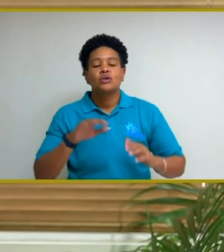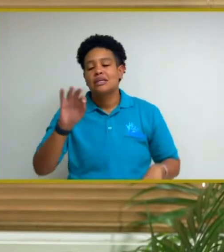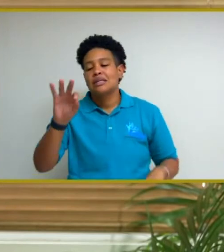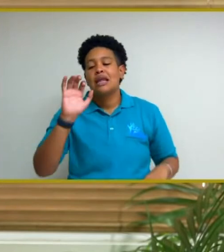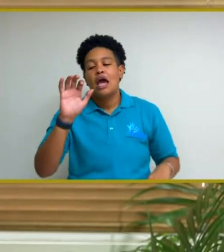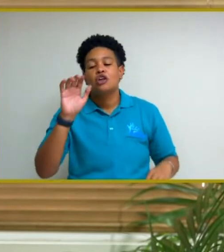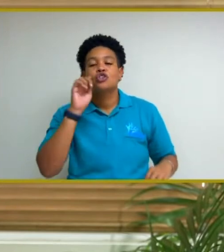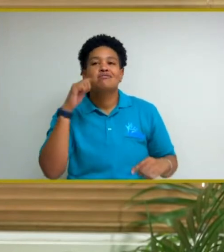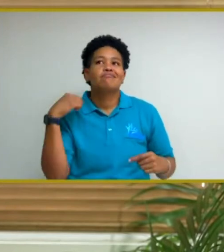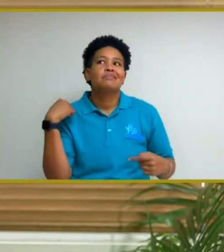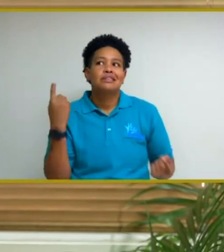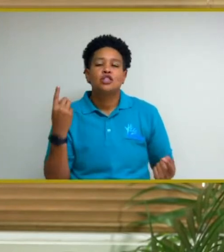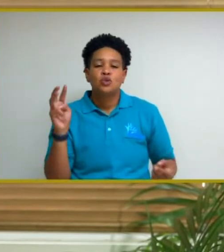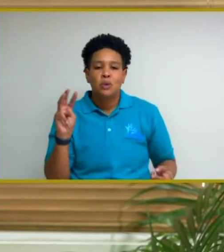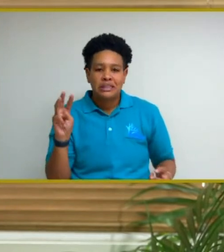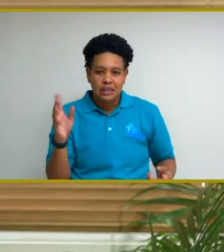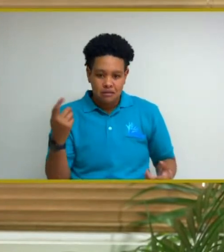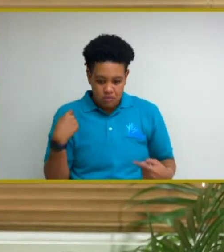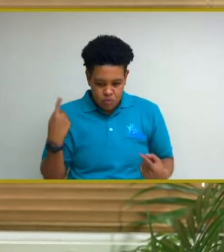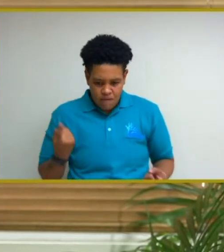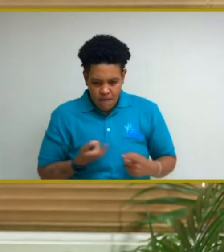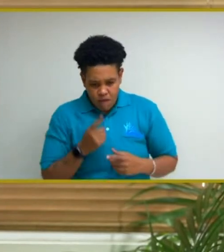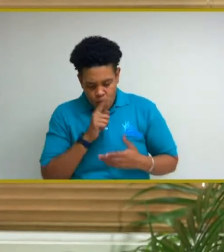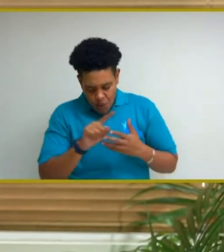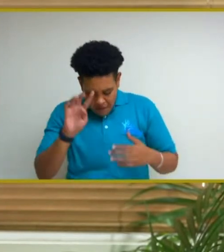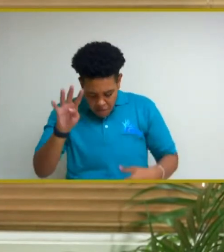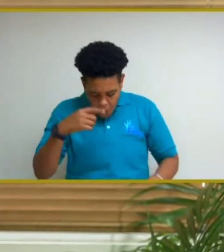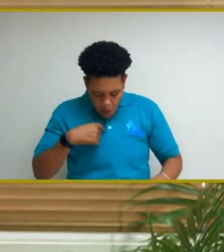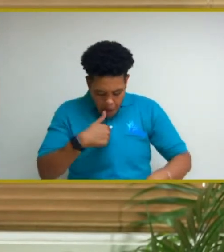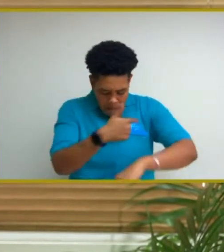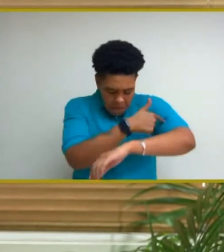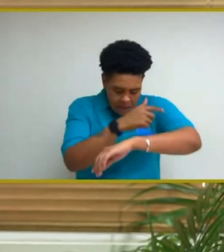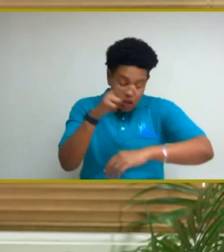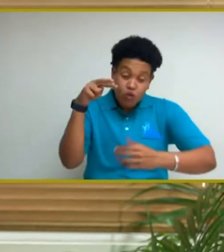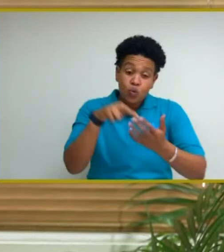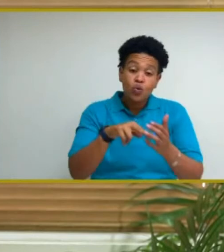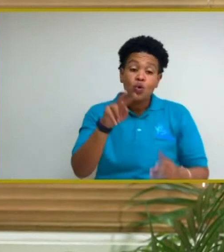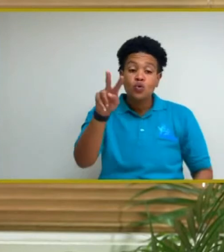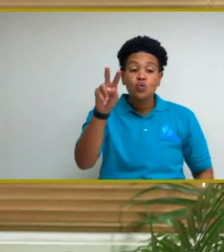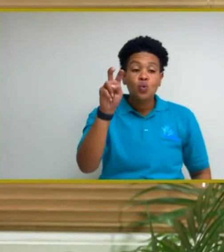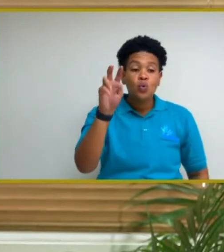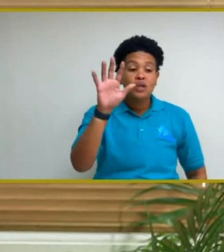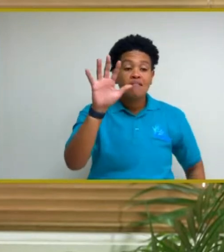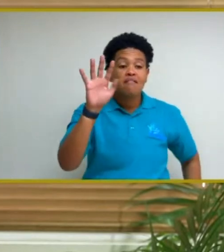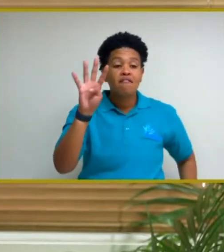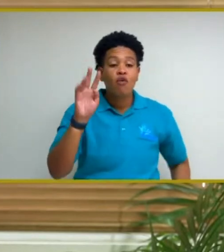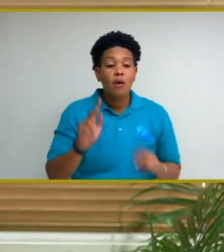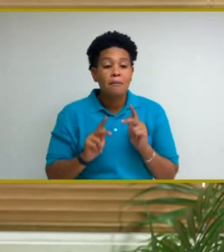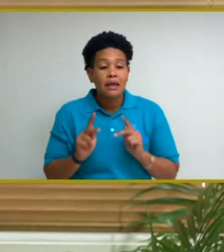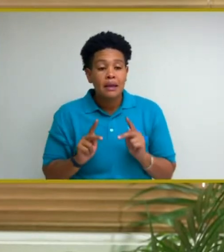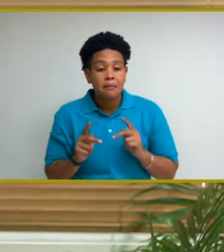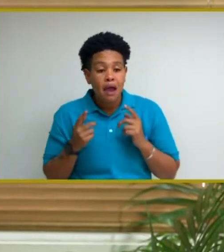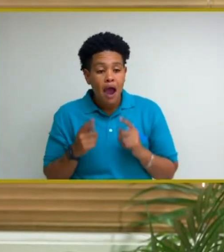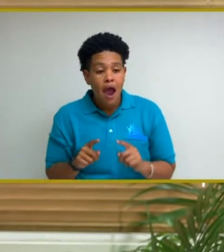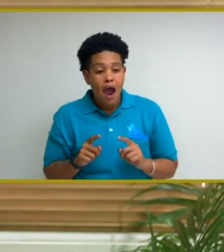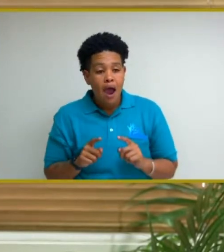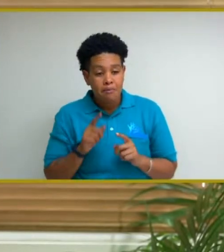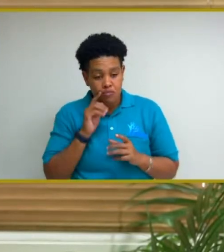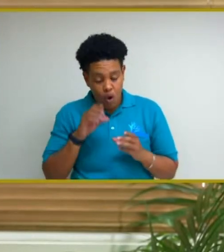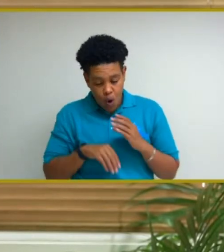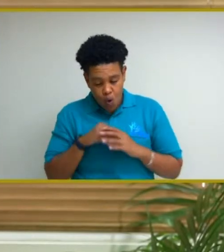41,900 as of Wednesday. So far for week 4, we have vaccinated 2,254 persons of